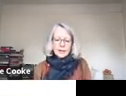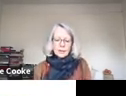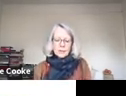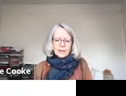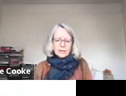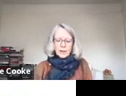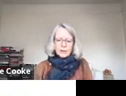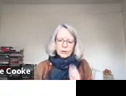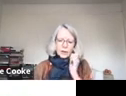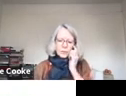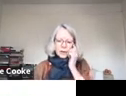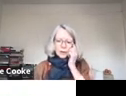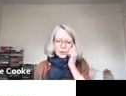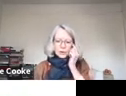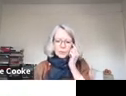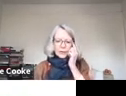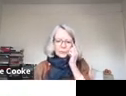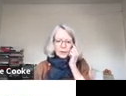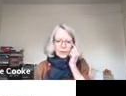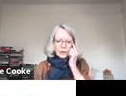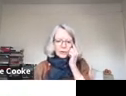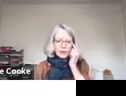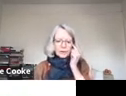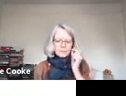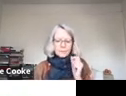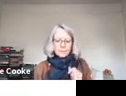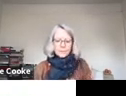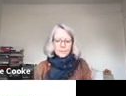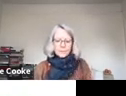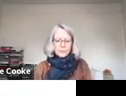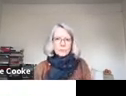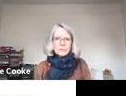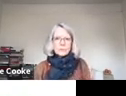Tiger, a painting by a newcomer, the Brooklyn-based Morris Hirshfield.